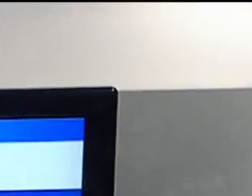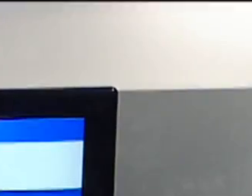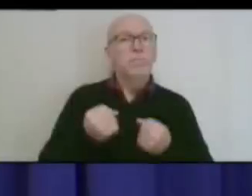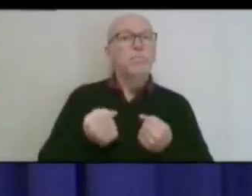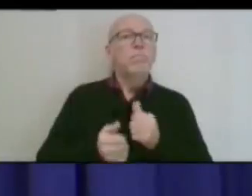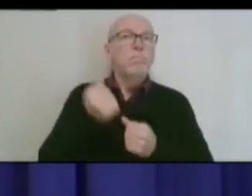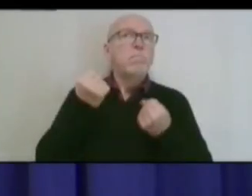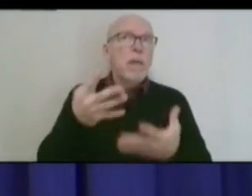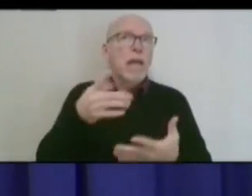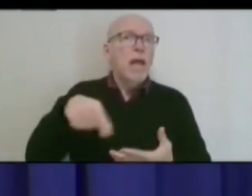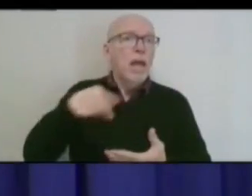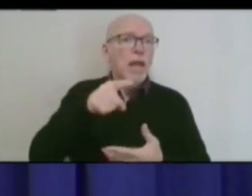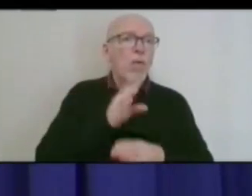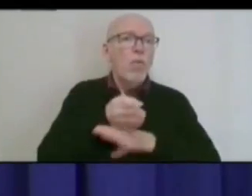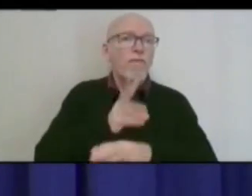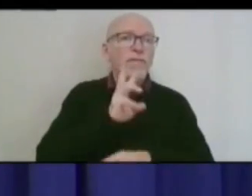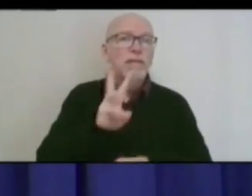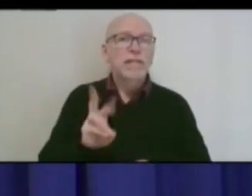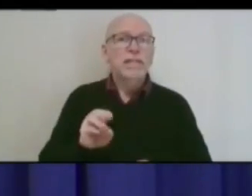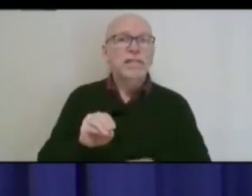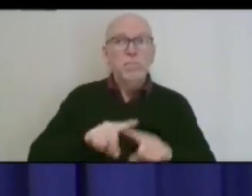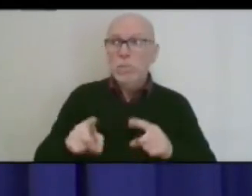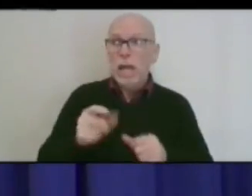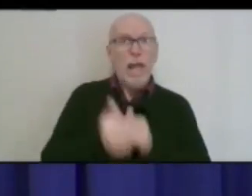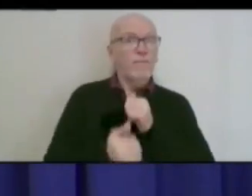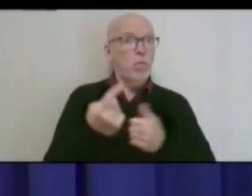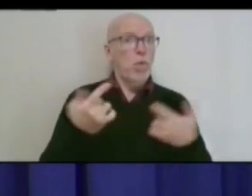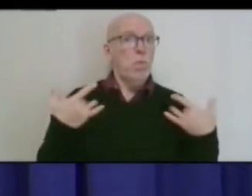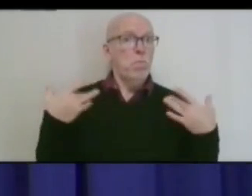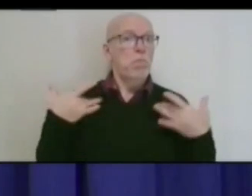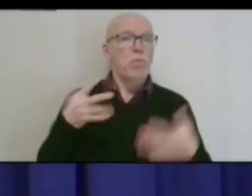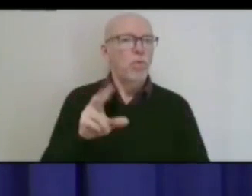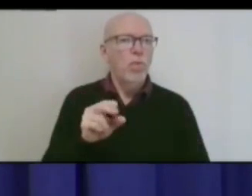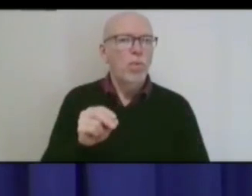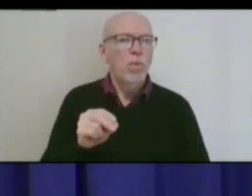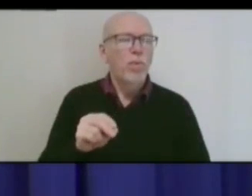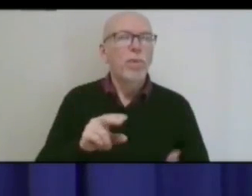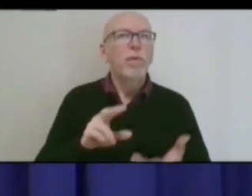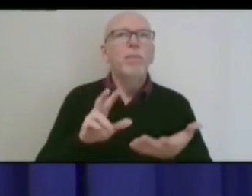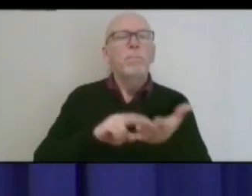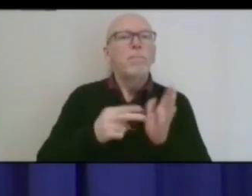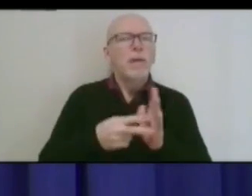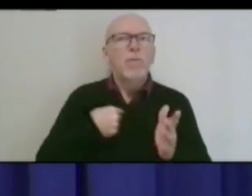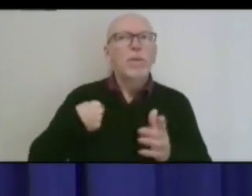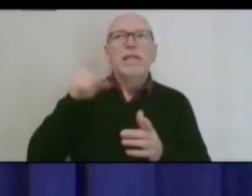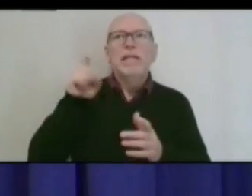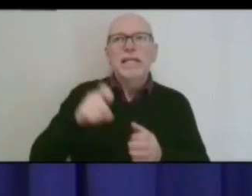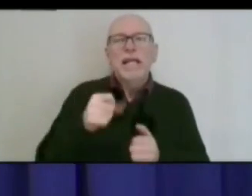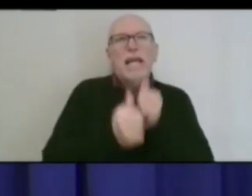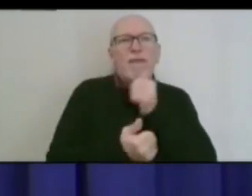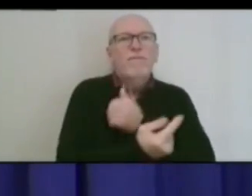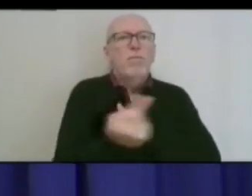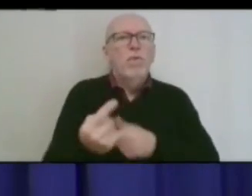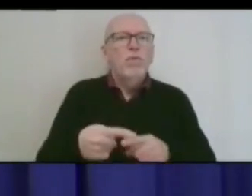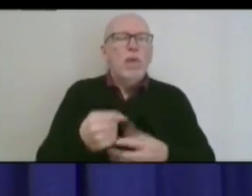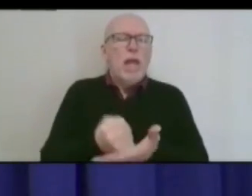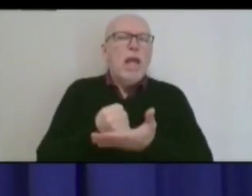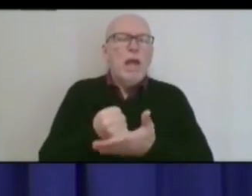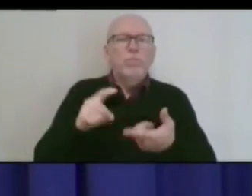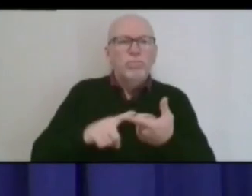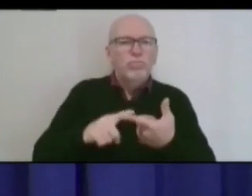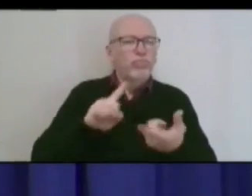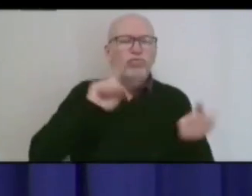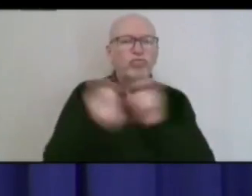around. No age group is immune, which is why we need everyone to help us turn things around by wearing your